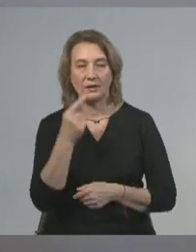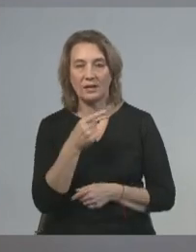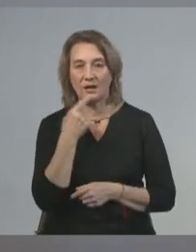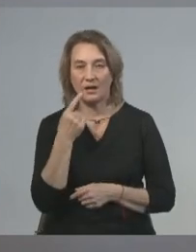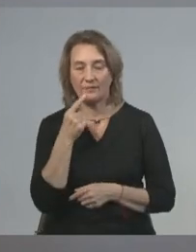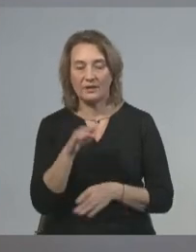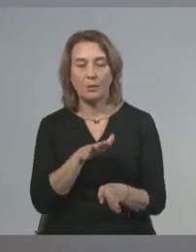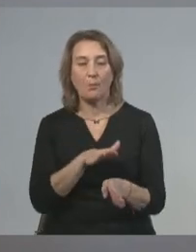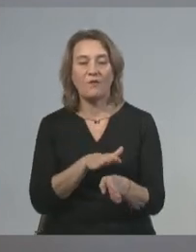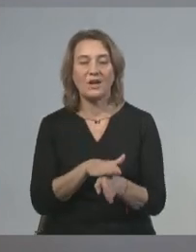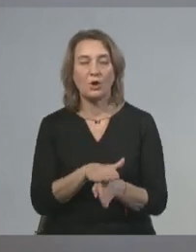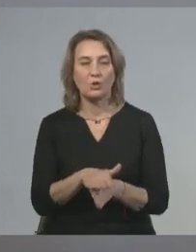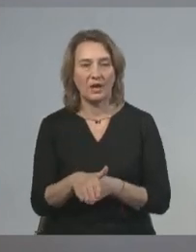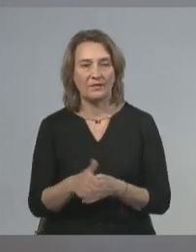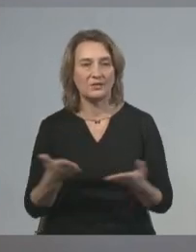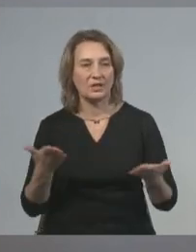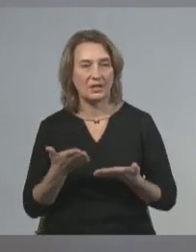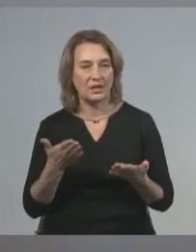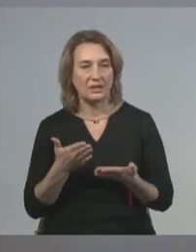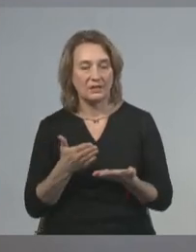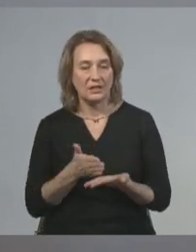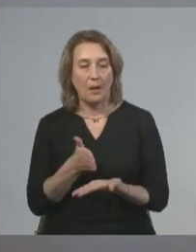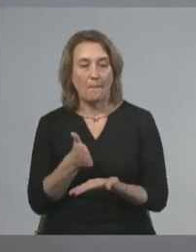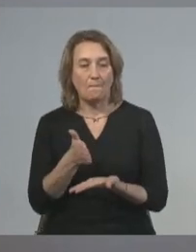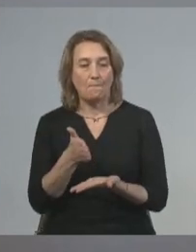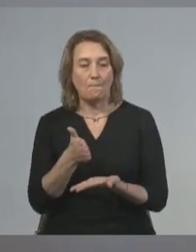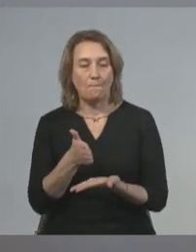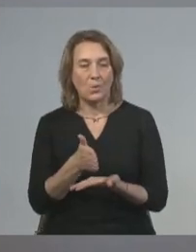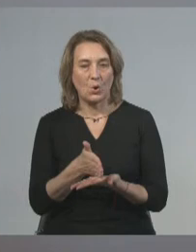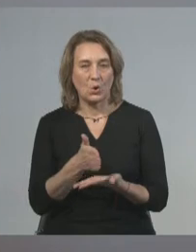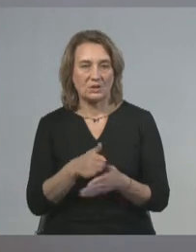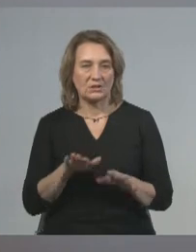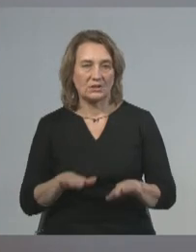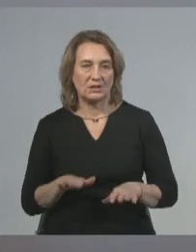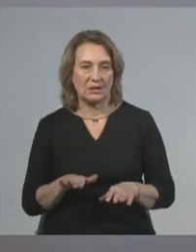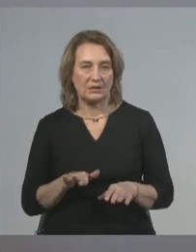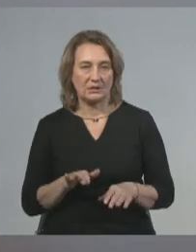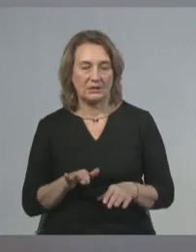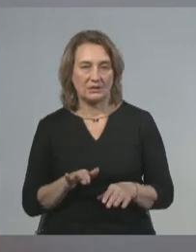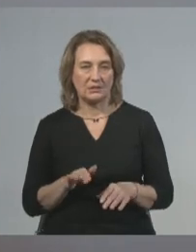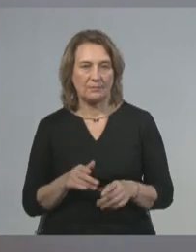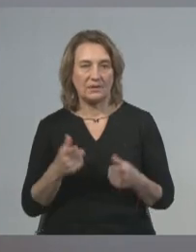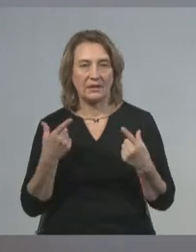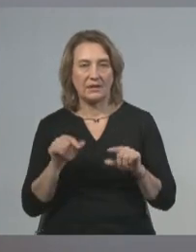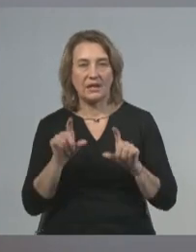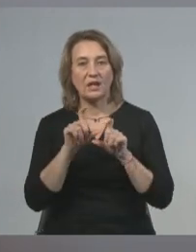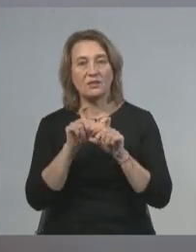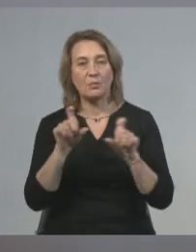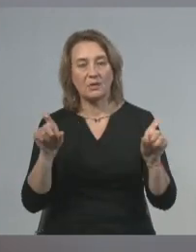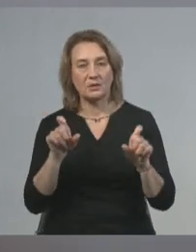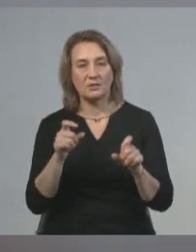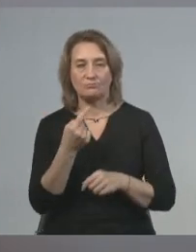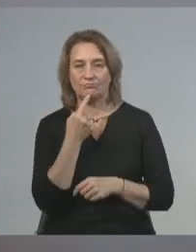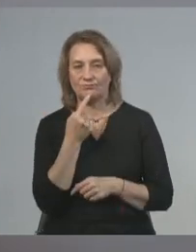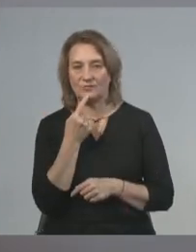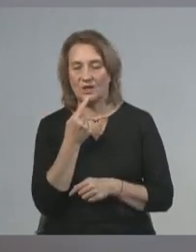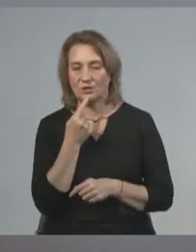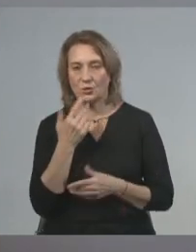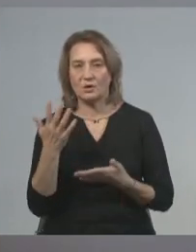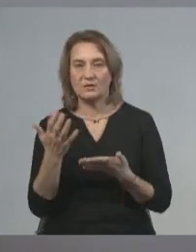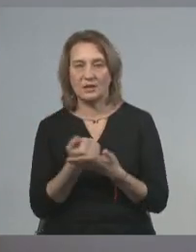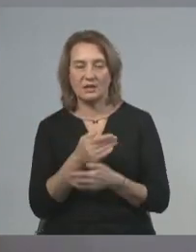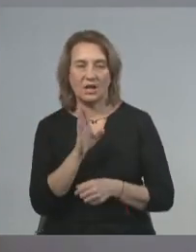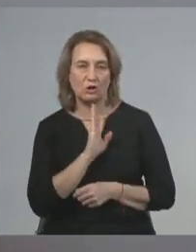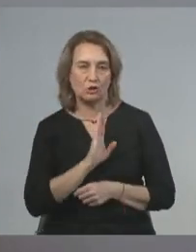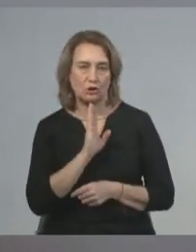places and head of some department it's really hard to find a woman on on that